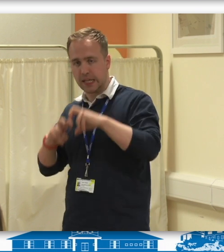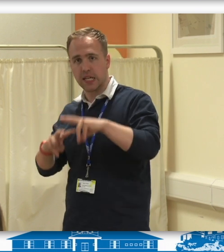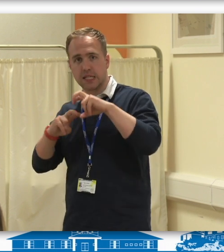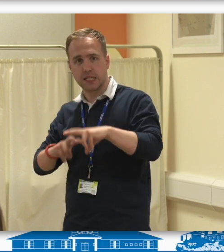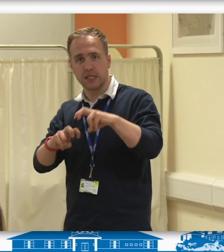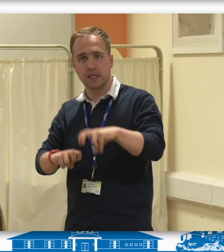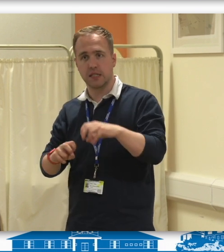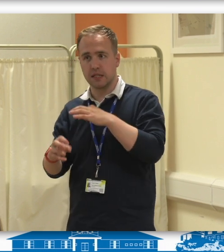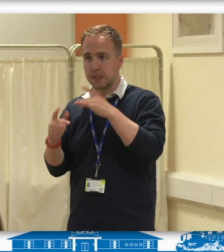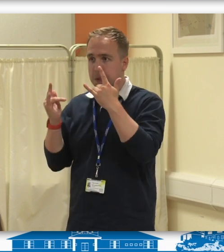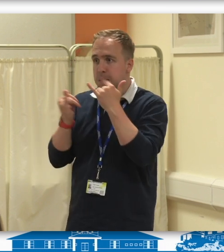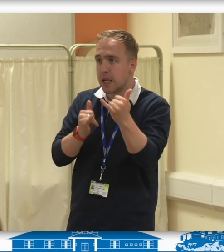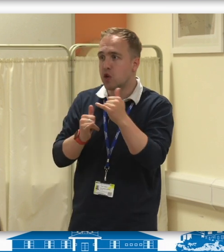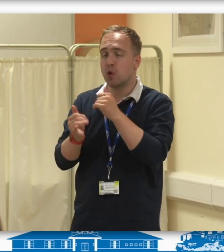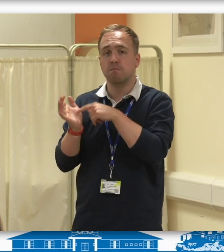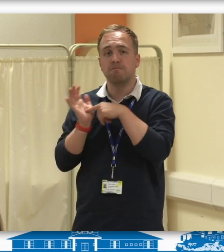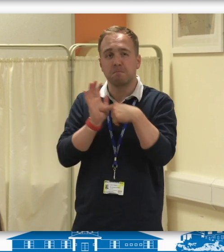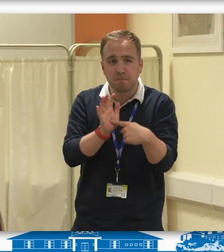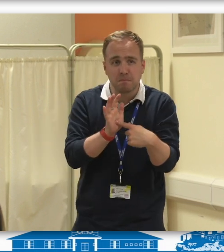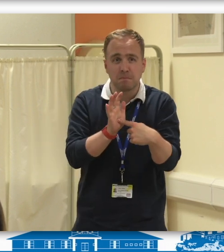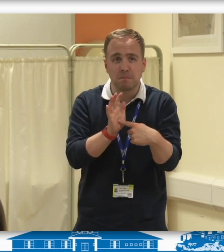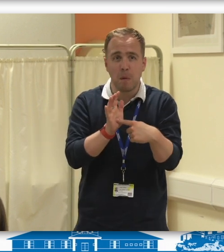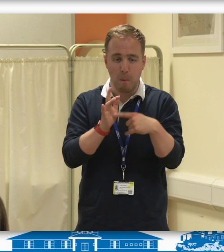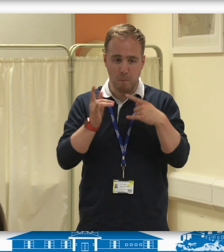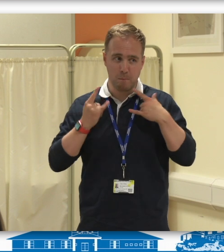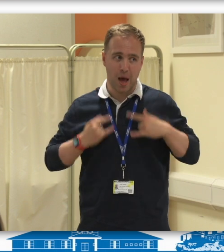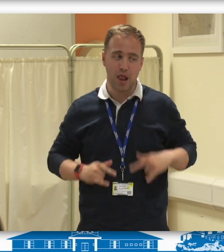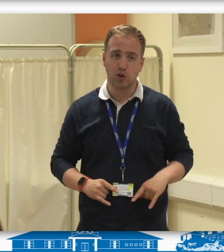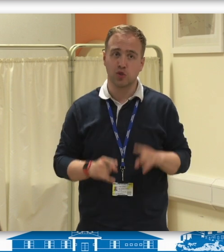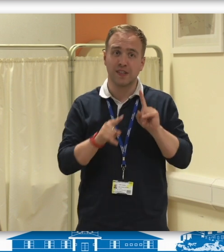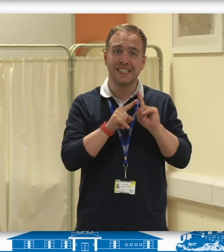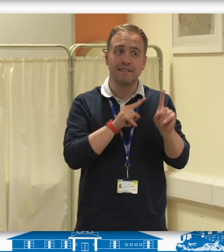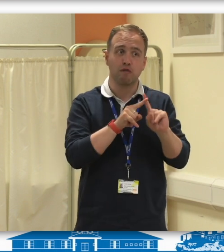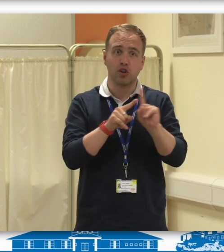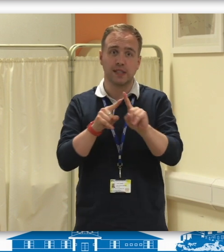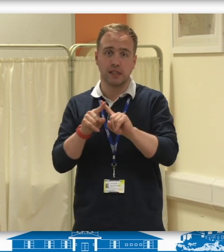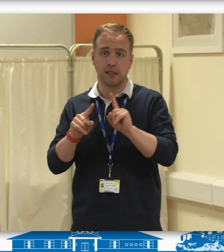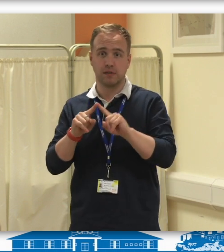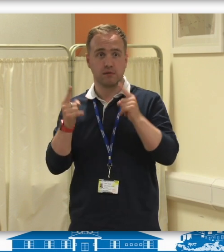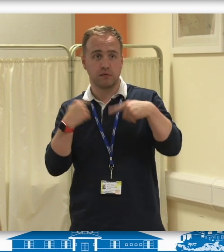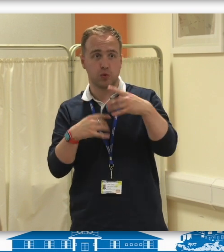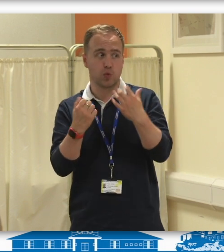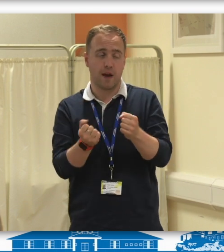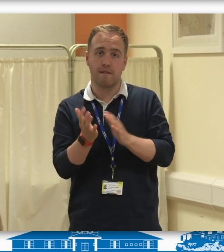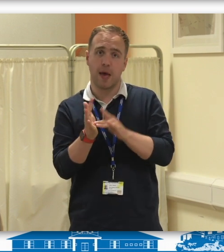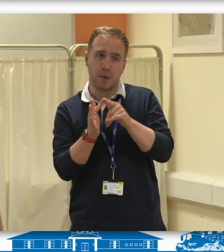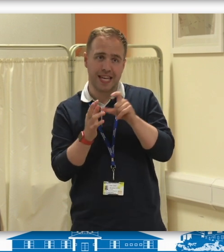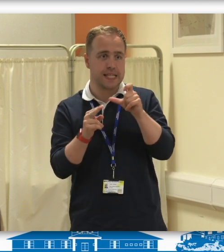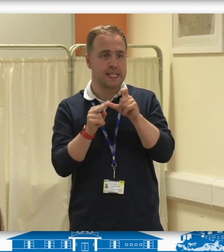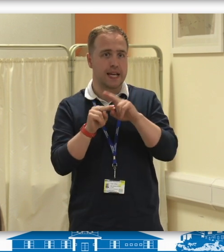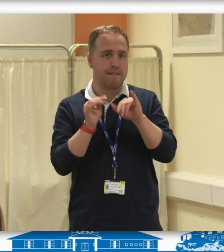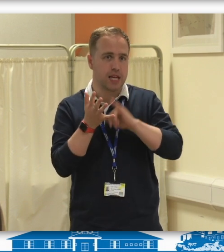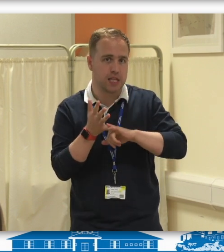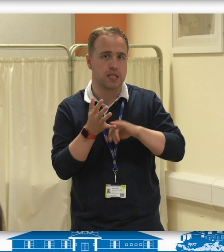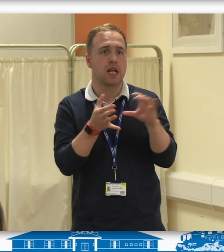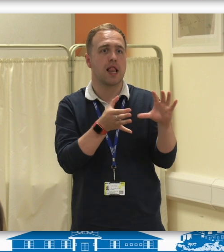that demonstrates the presence of fundamental biological abnormalities in people with ME/CFS. These abnormalities are related